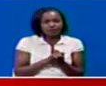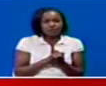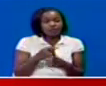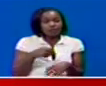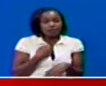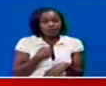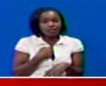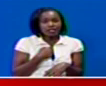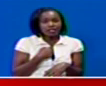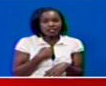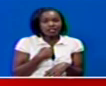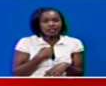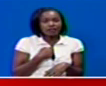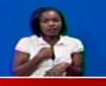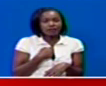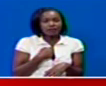My parting words are this.